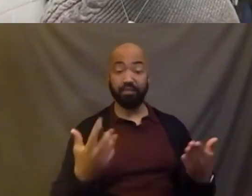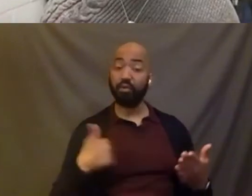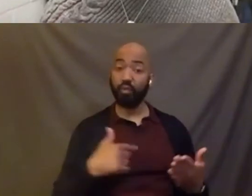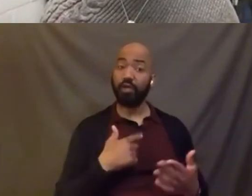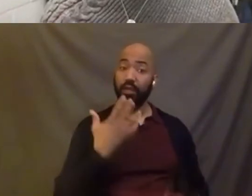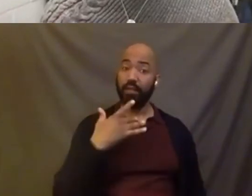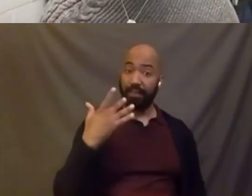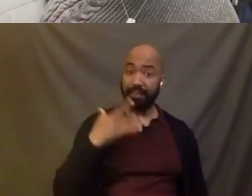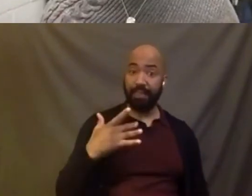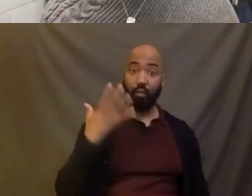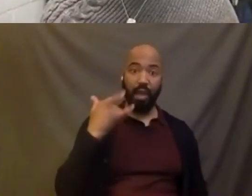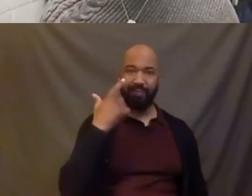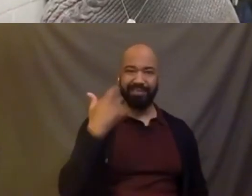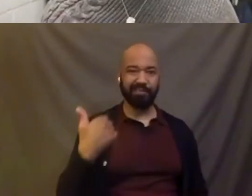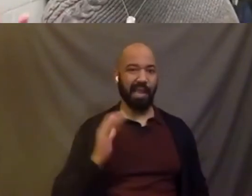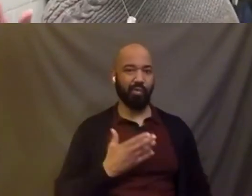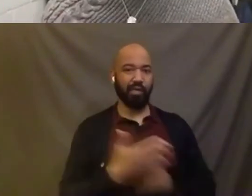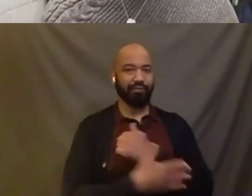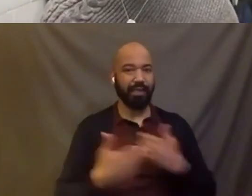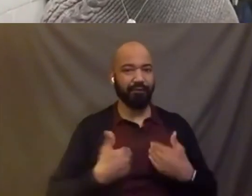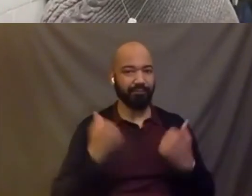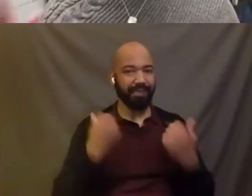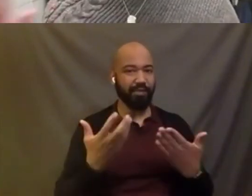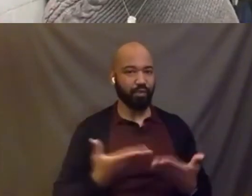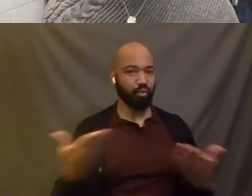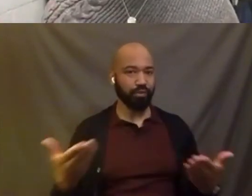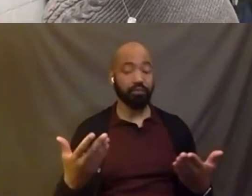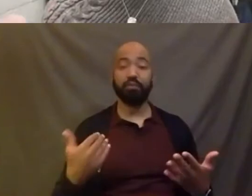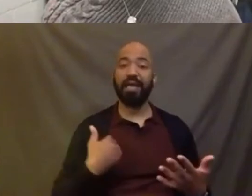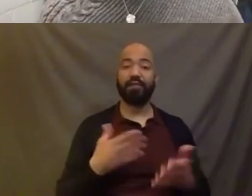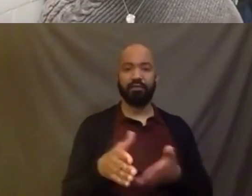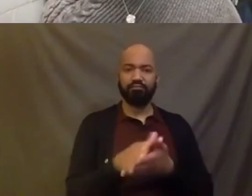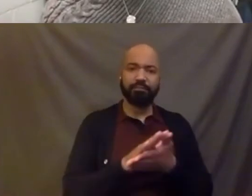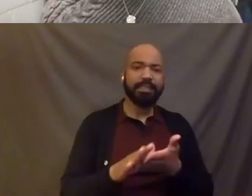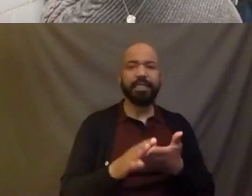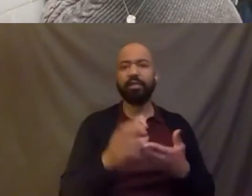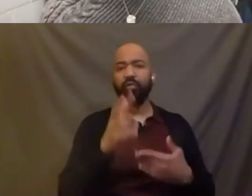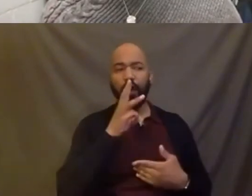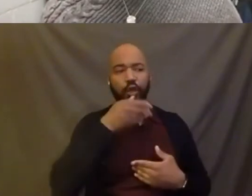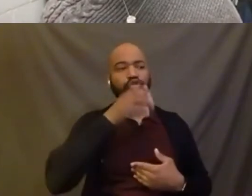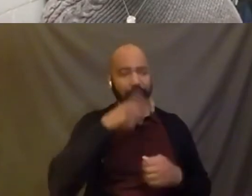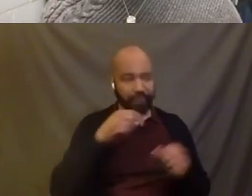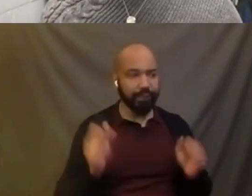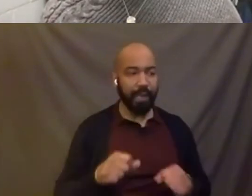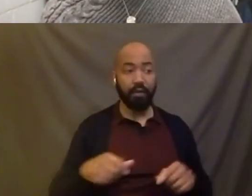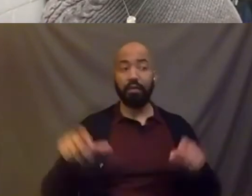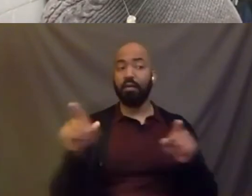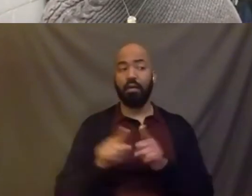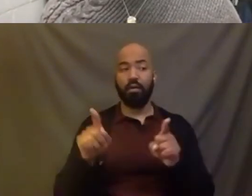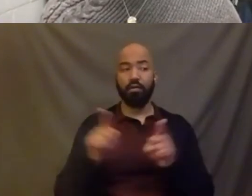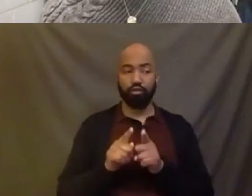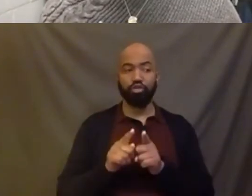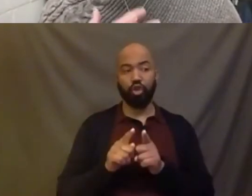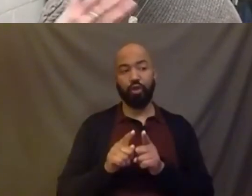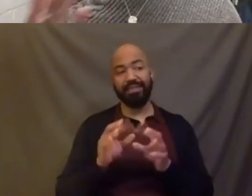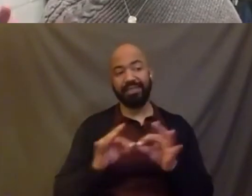in a resource-rich country. We have clean water, like all of that stuff. But I think it's also important to recognize that we